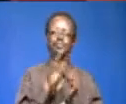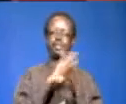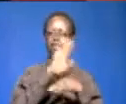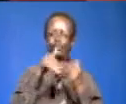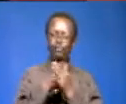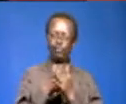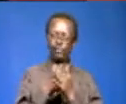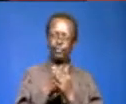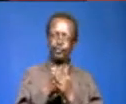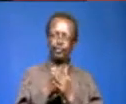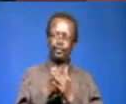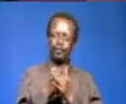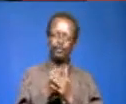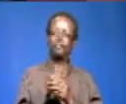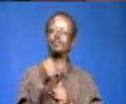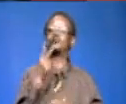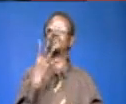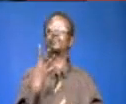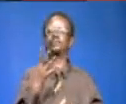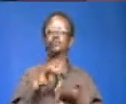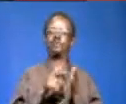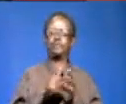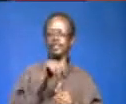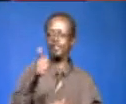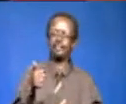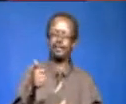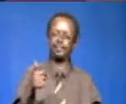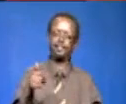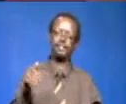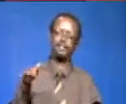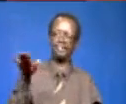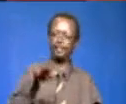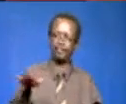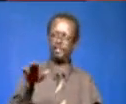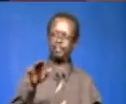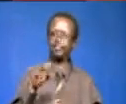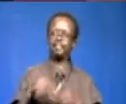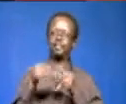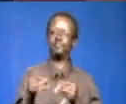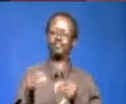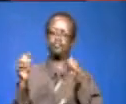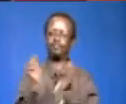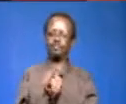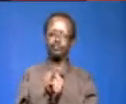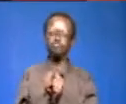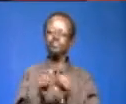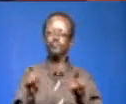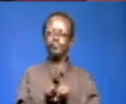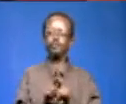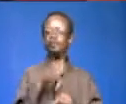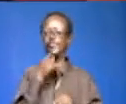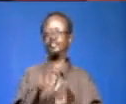has only 10 cabinet ministers, Madam Speaker. Ambayo wametupiwa kama kuku na tupiwa mahindi, Madam Speaker. Madam